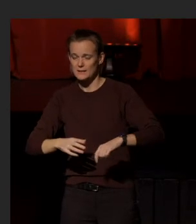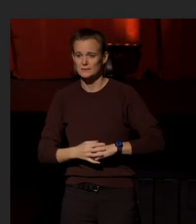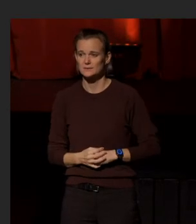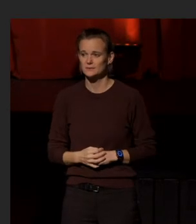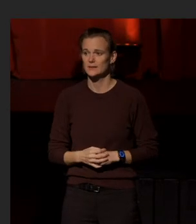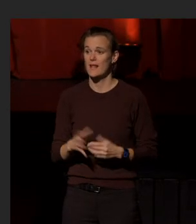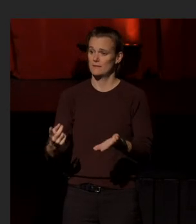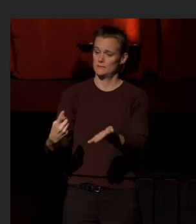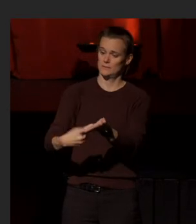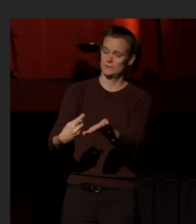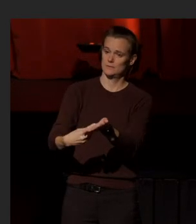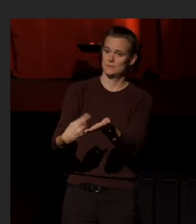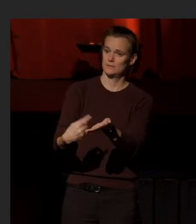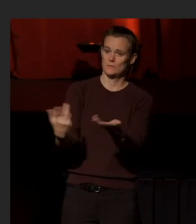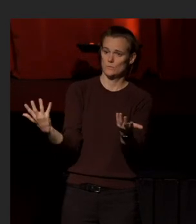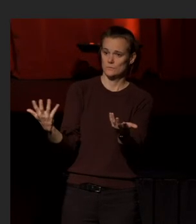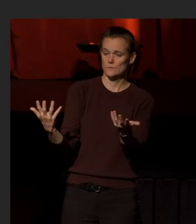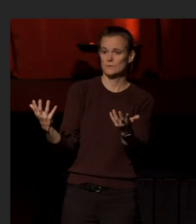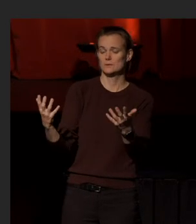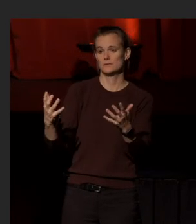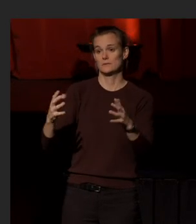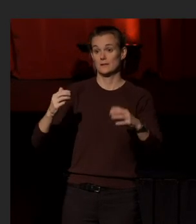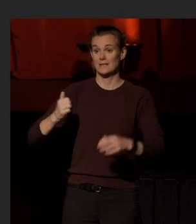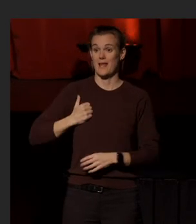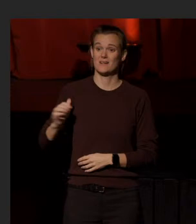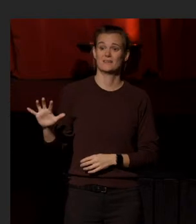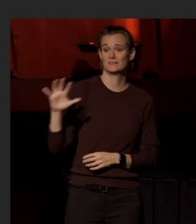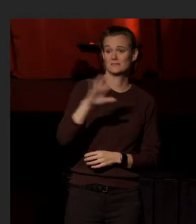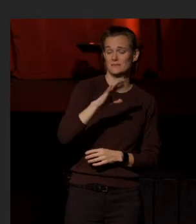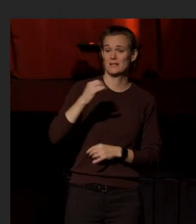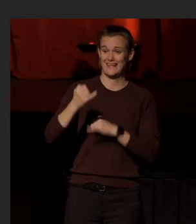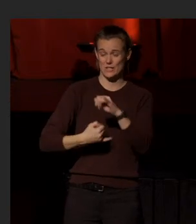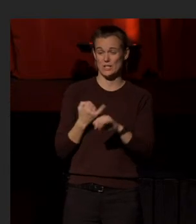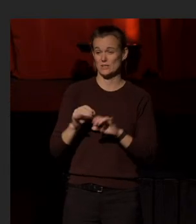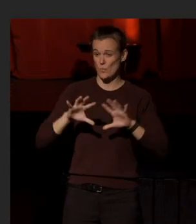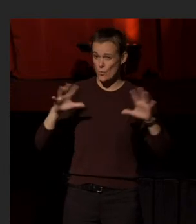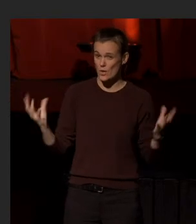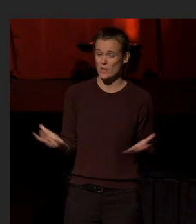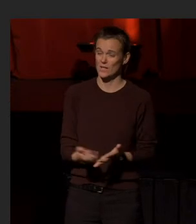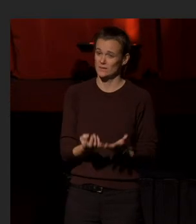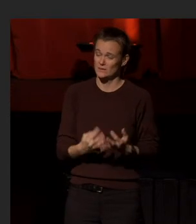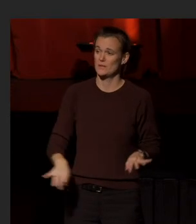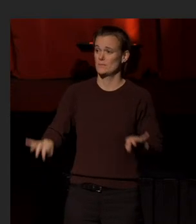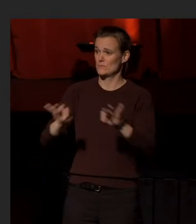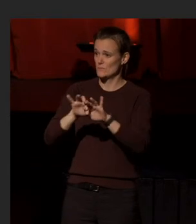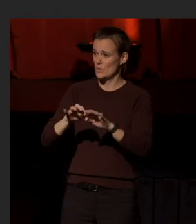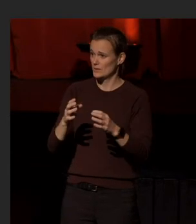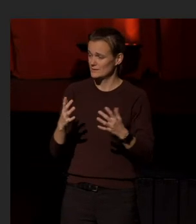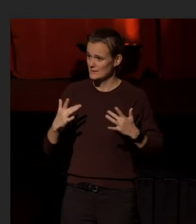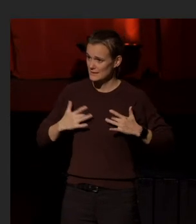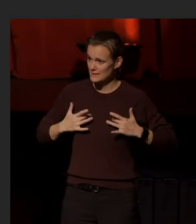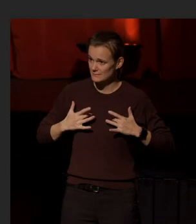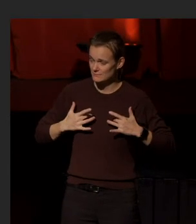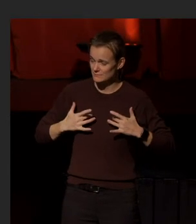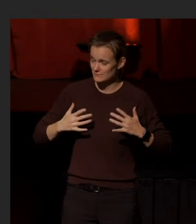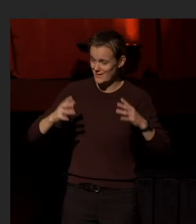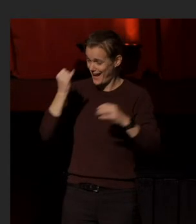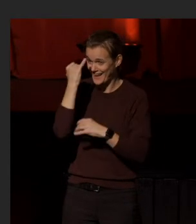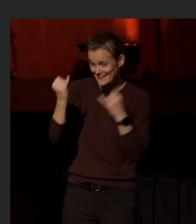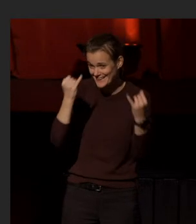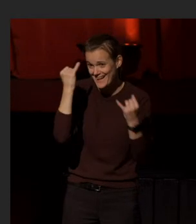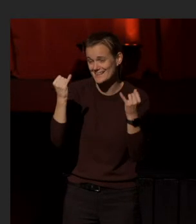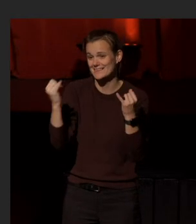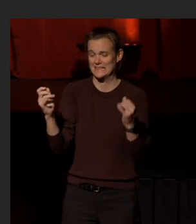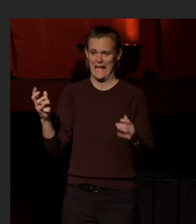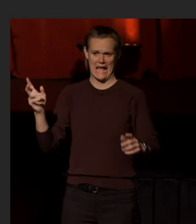of national and international importance while drawing on a diverse array of world-class thinkers and practitioners of